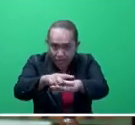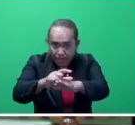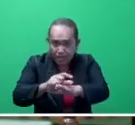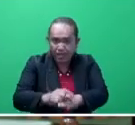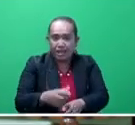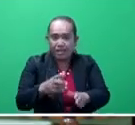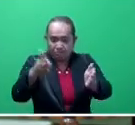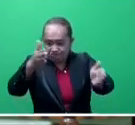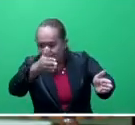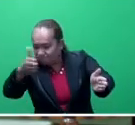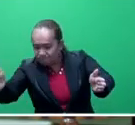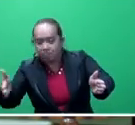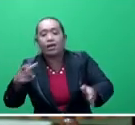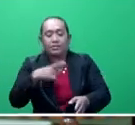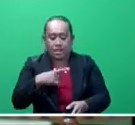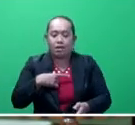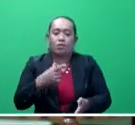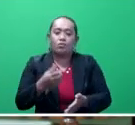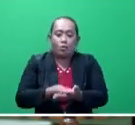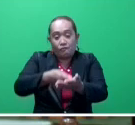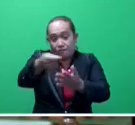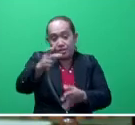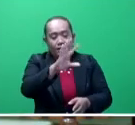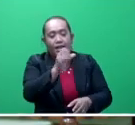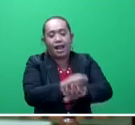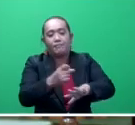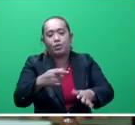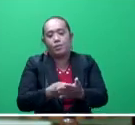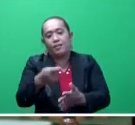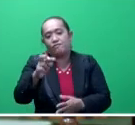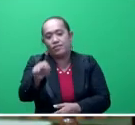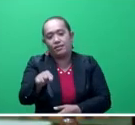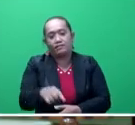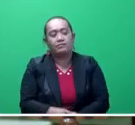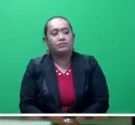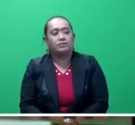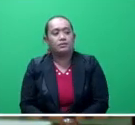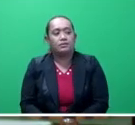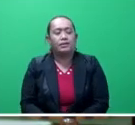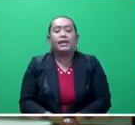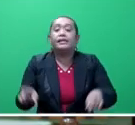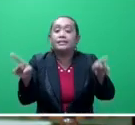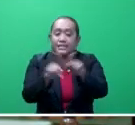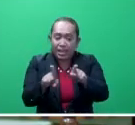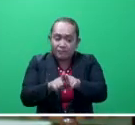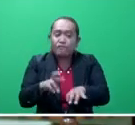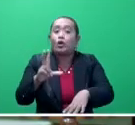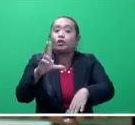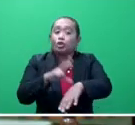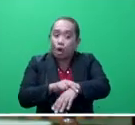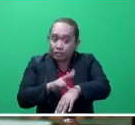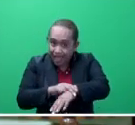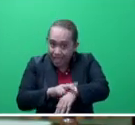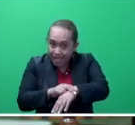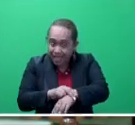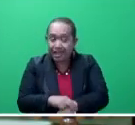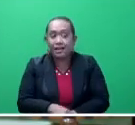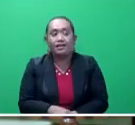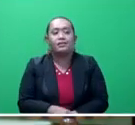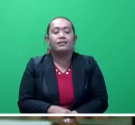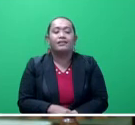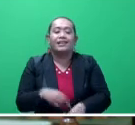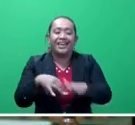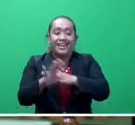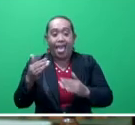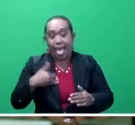Speaker, sir, government will also continue to provide medical services through general practitioners to Fijians who used to depend fully on the public health system